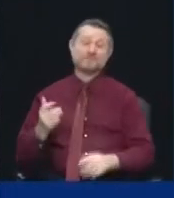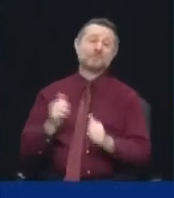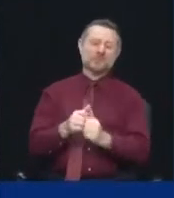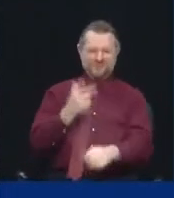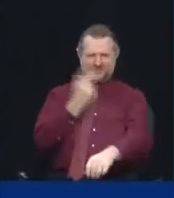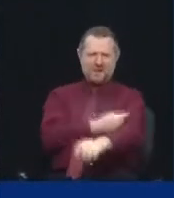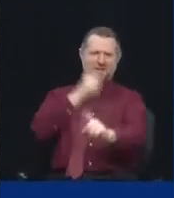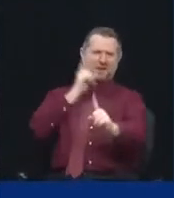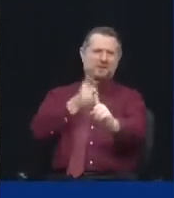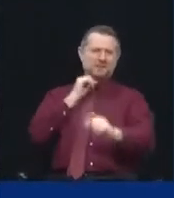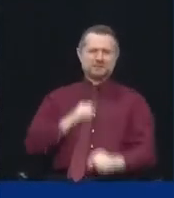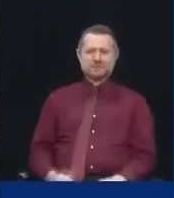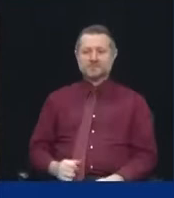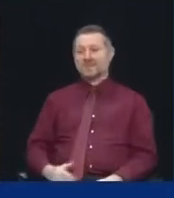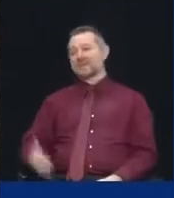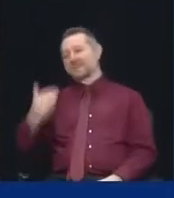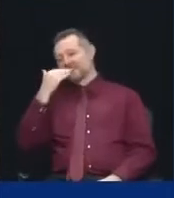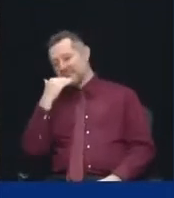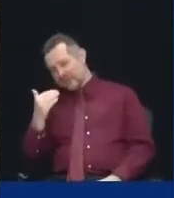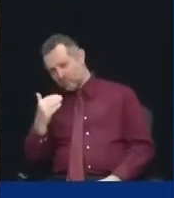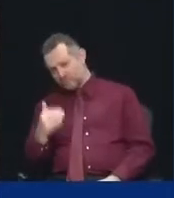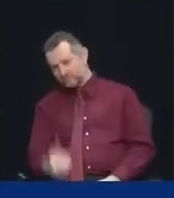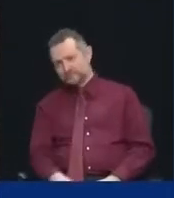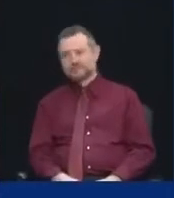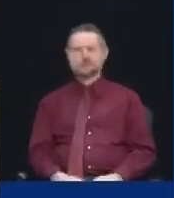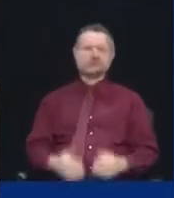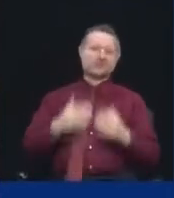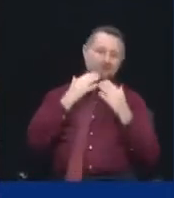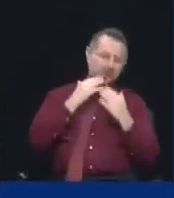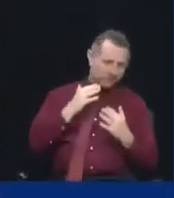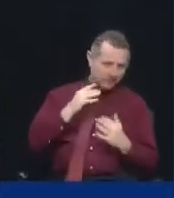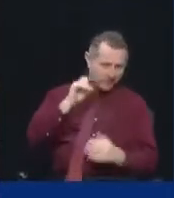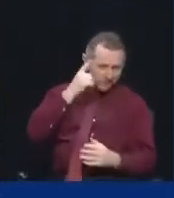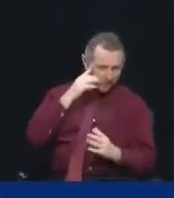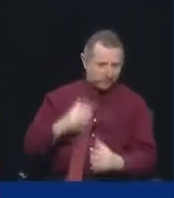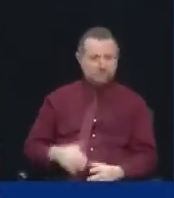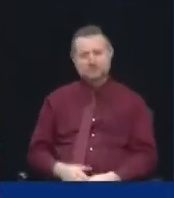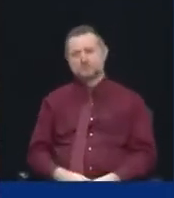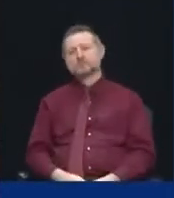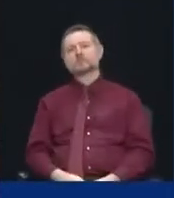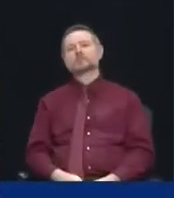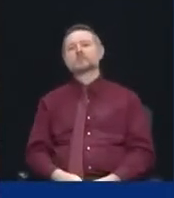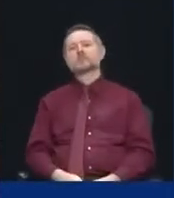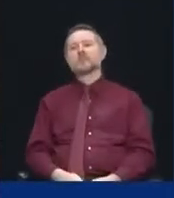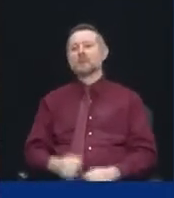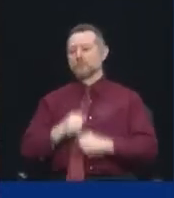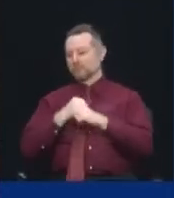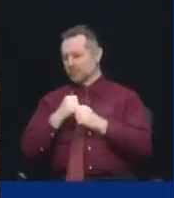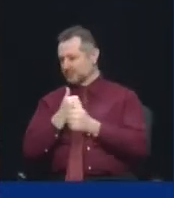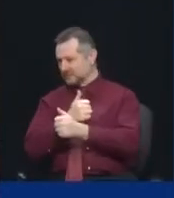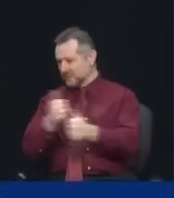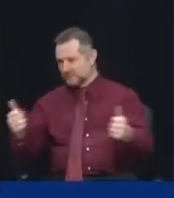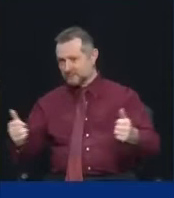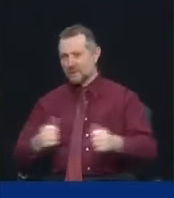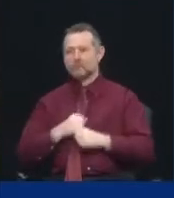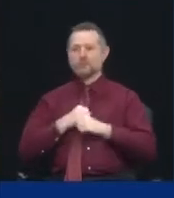that, I want to say thank you. Say thank you to our great governor, as always. Protect yourself, protect your